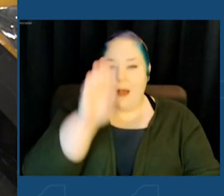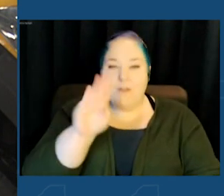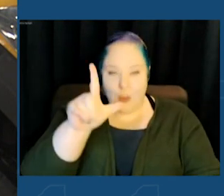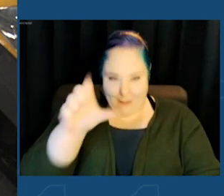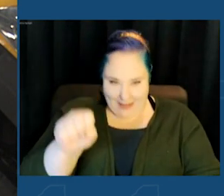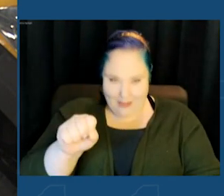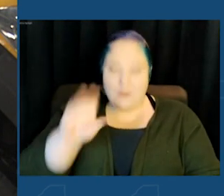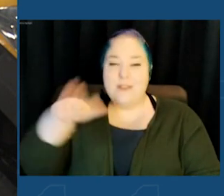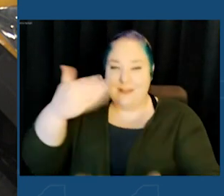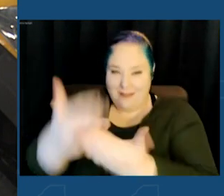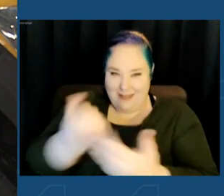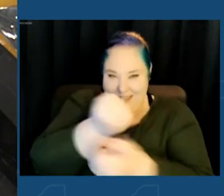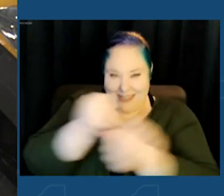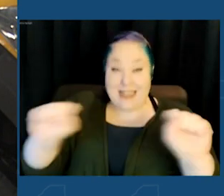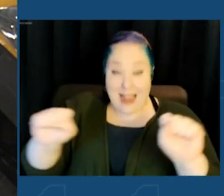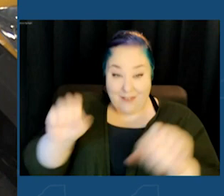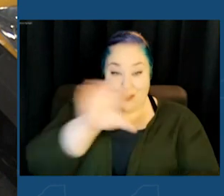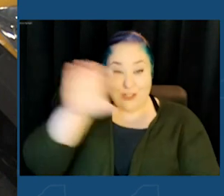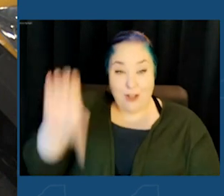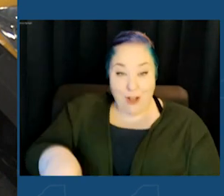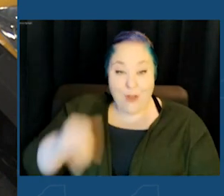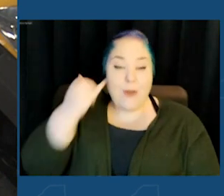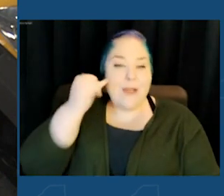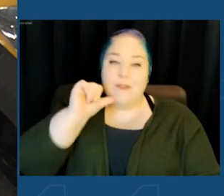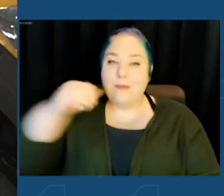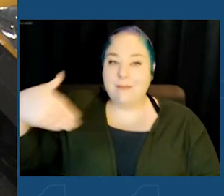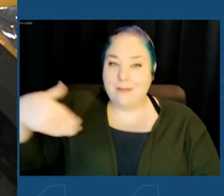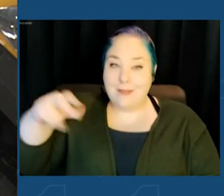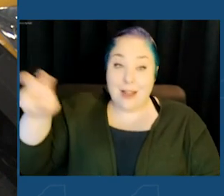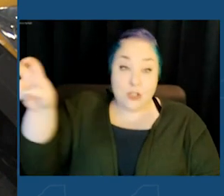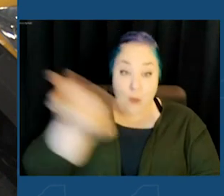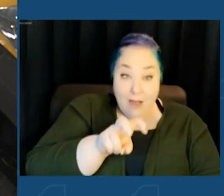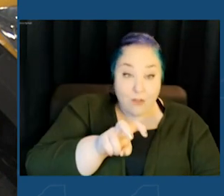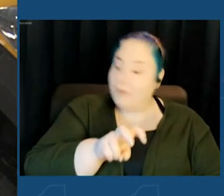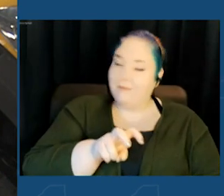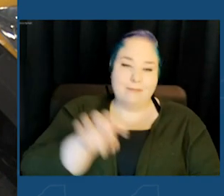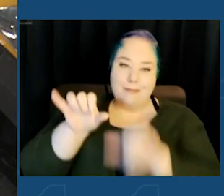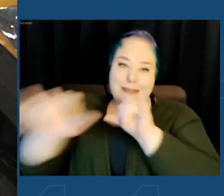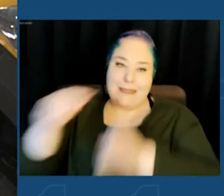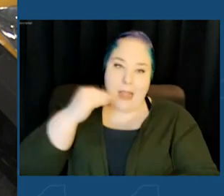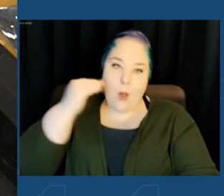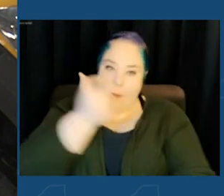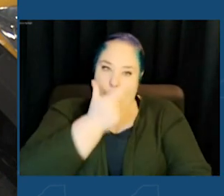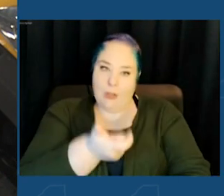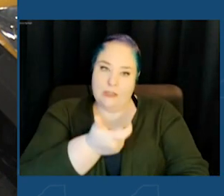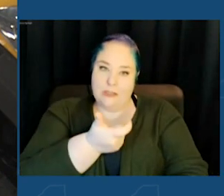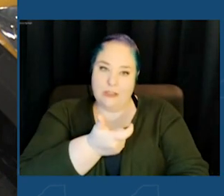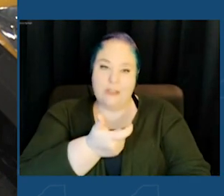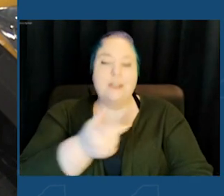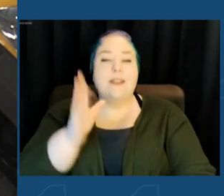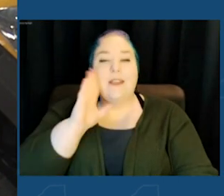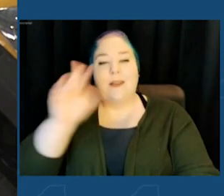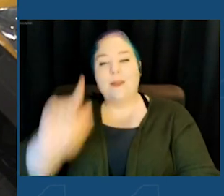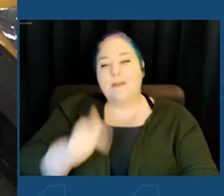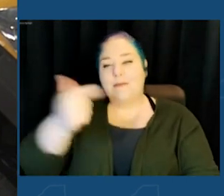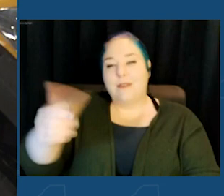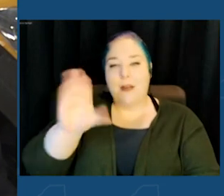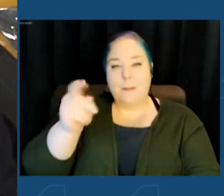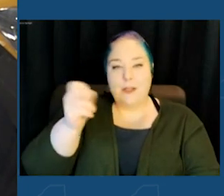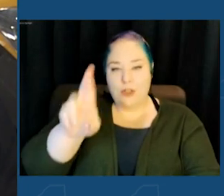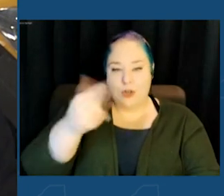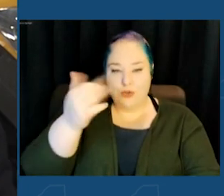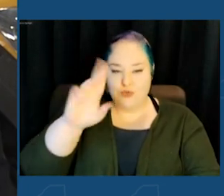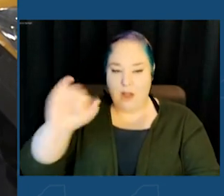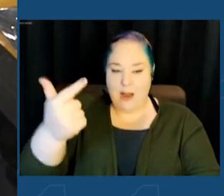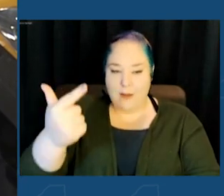to Chicago and if you haven't already traveled there then you need to stay home and watch it on television and with that I'll turn it over to commissioner Bray